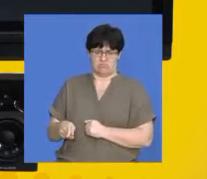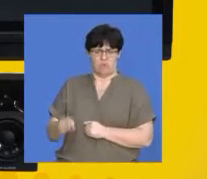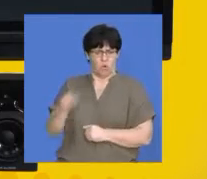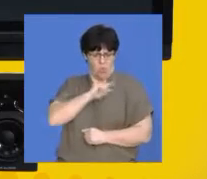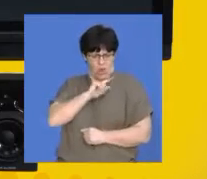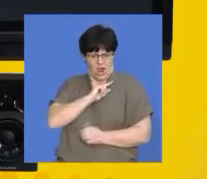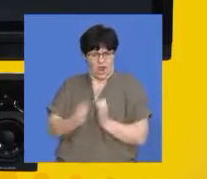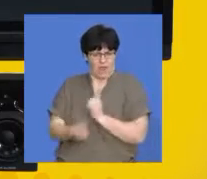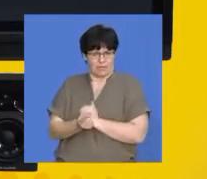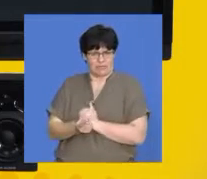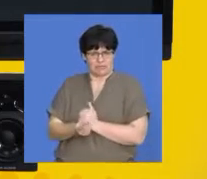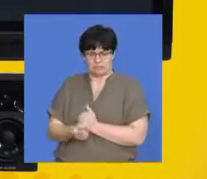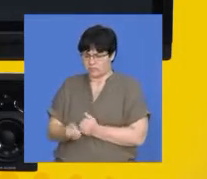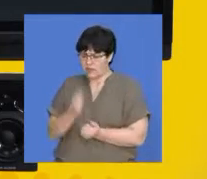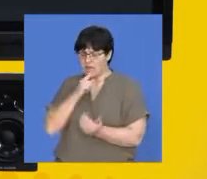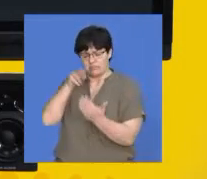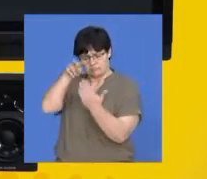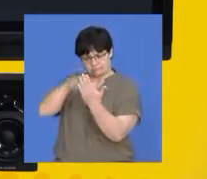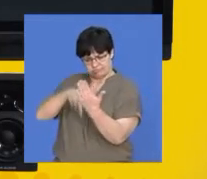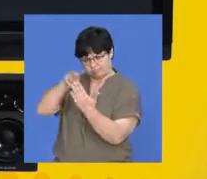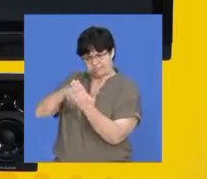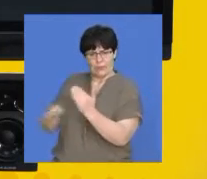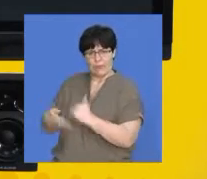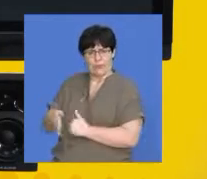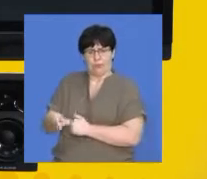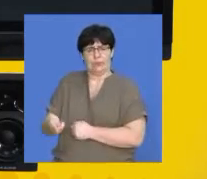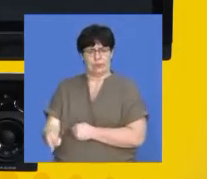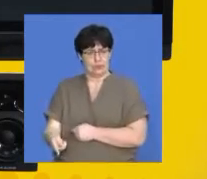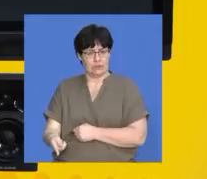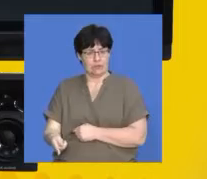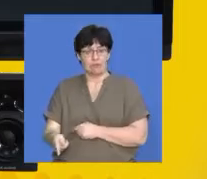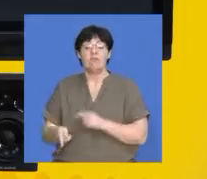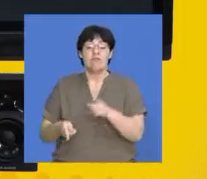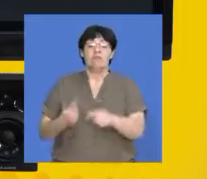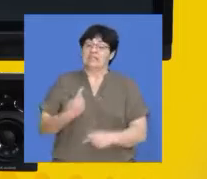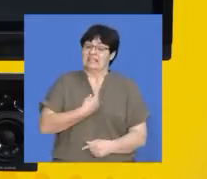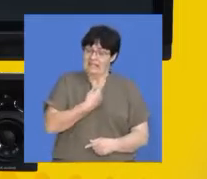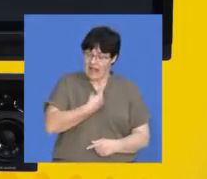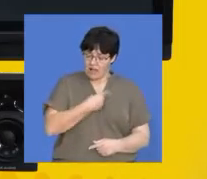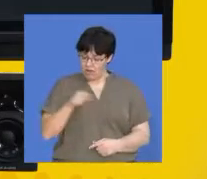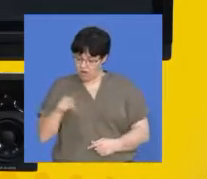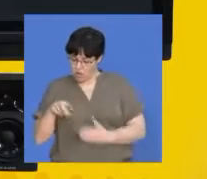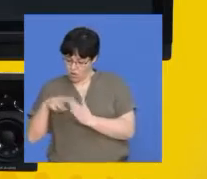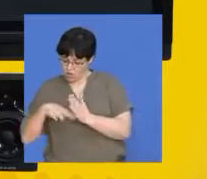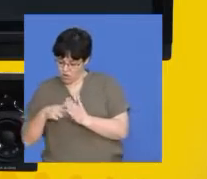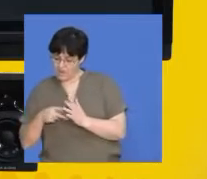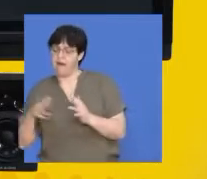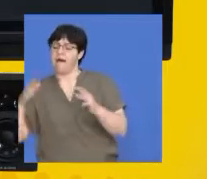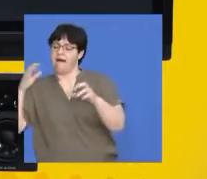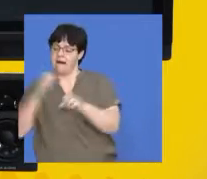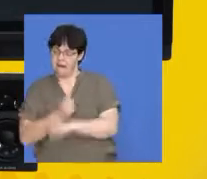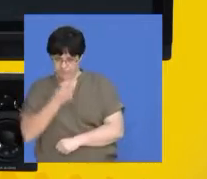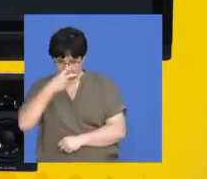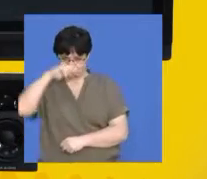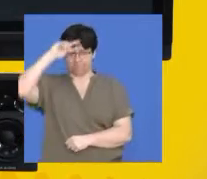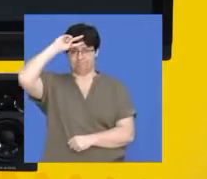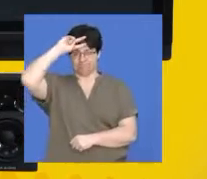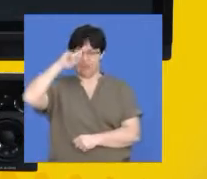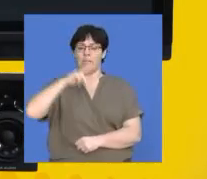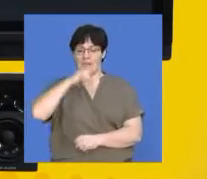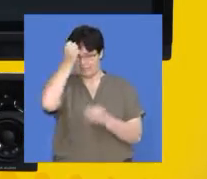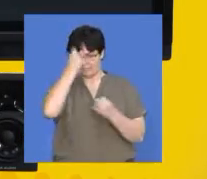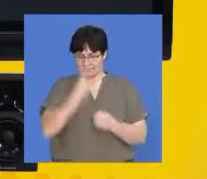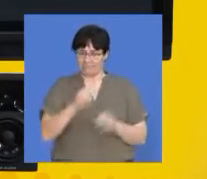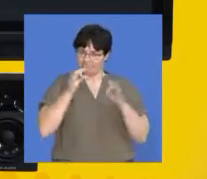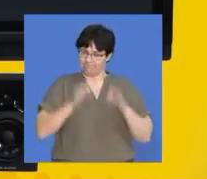why certain things were done. You should be able to interpret and come to a conclusion